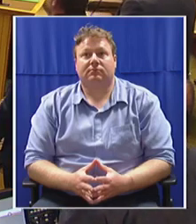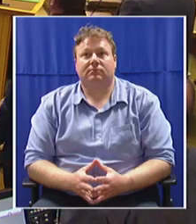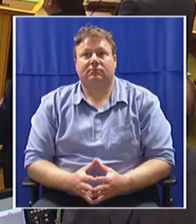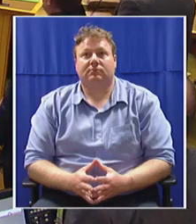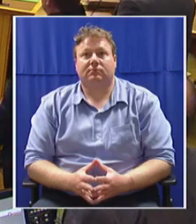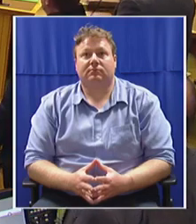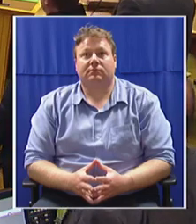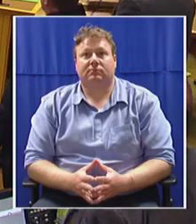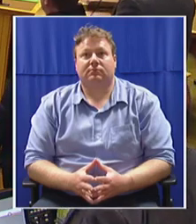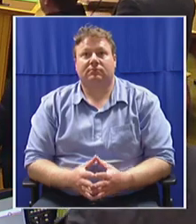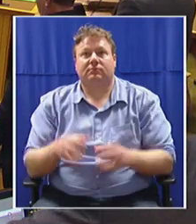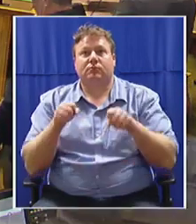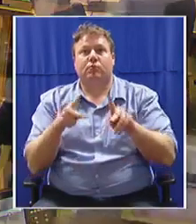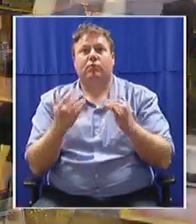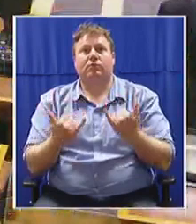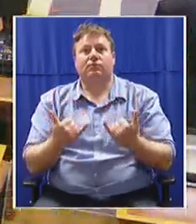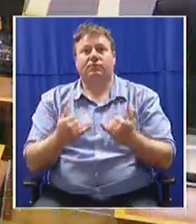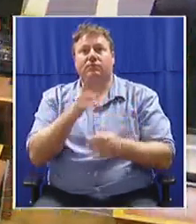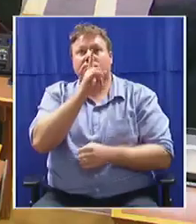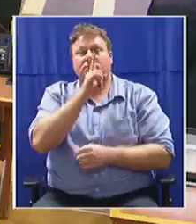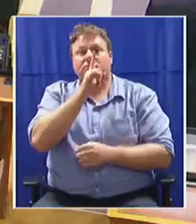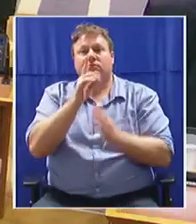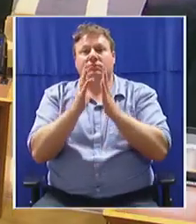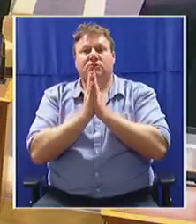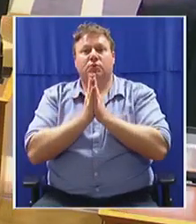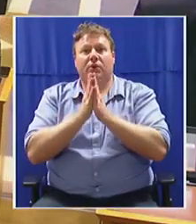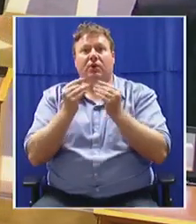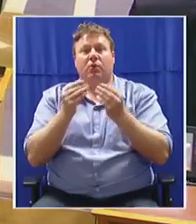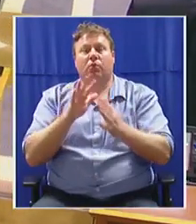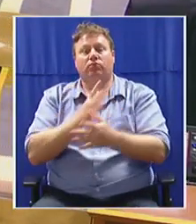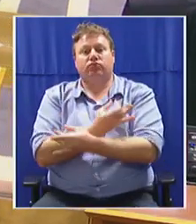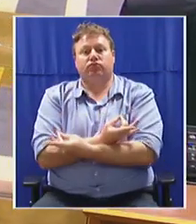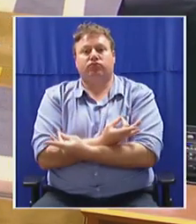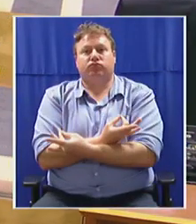There'll be an opportunity for silent prayer or meditation.